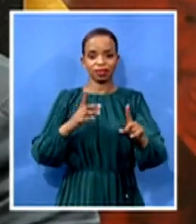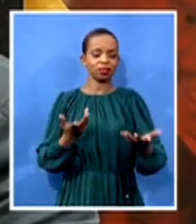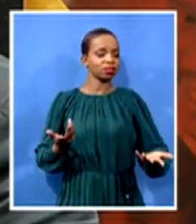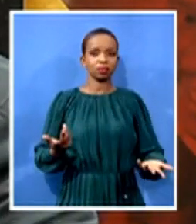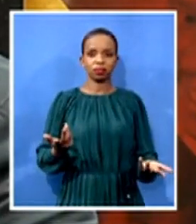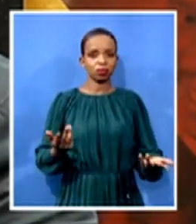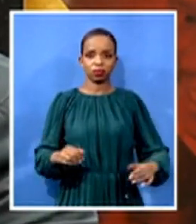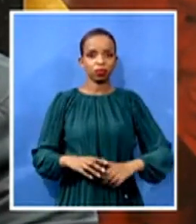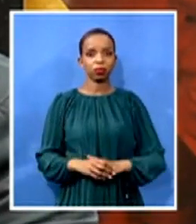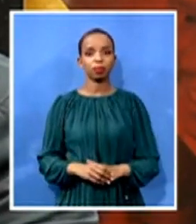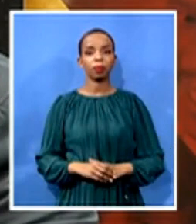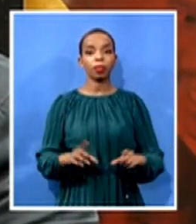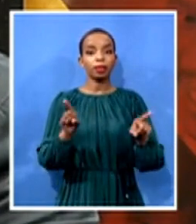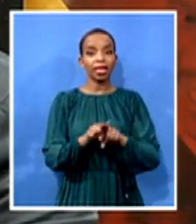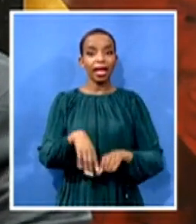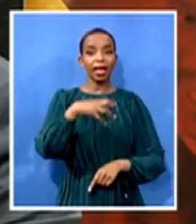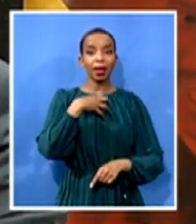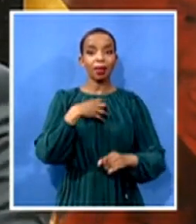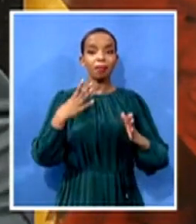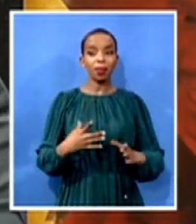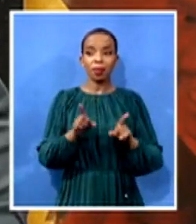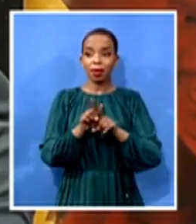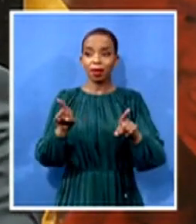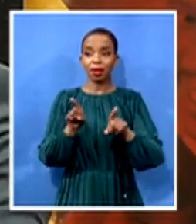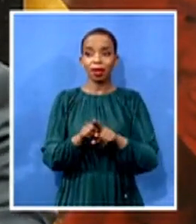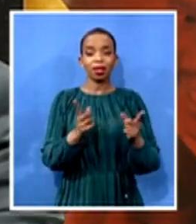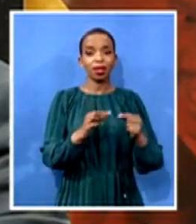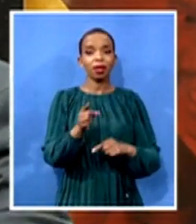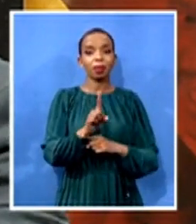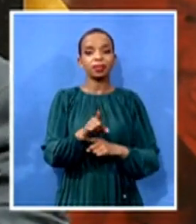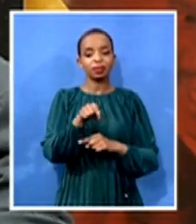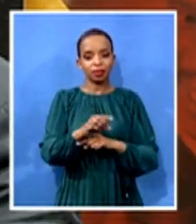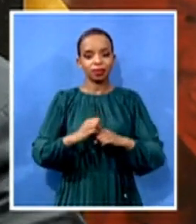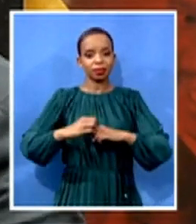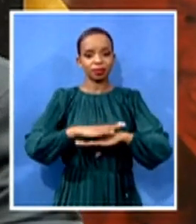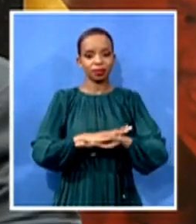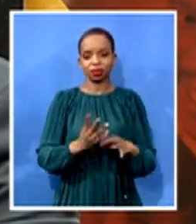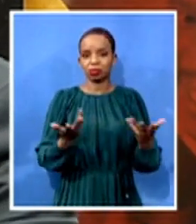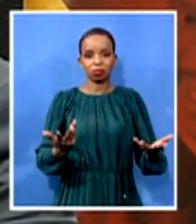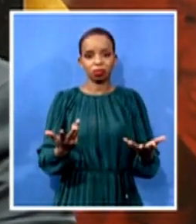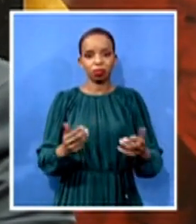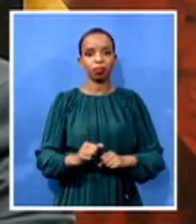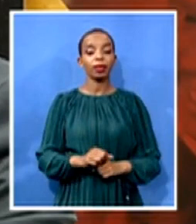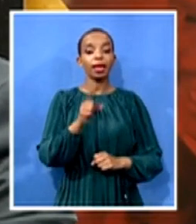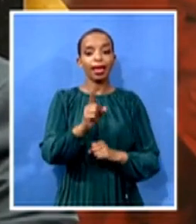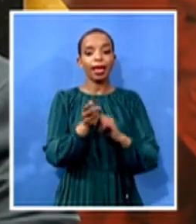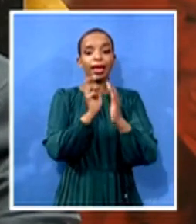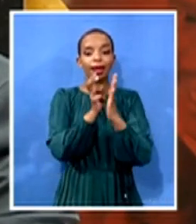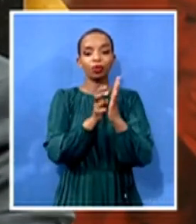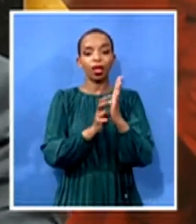to infections. The lockdown regulations are protecting them, their passengers, as well as the